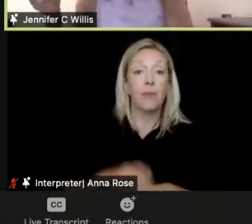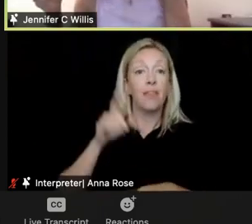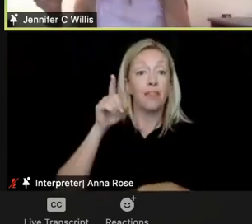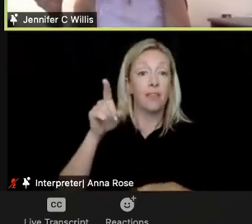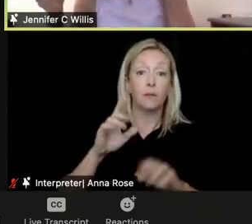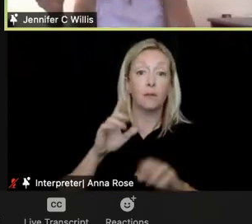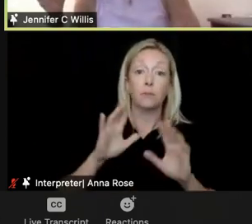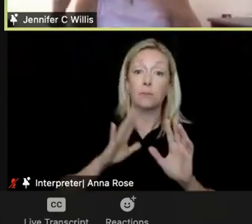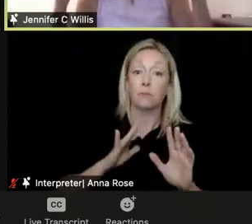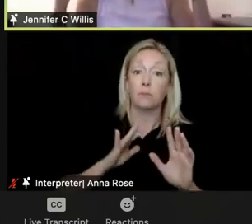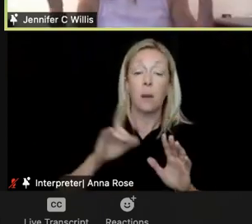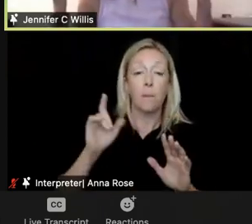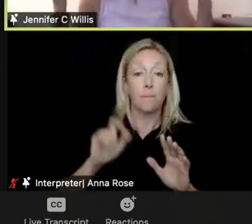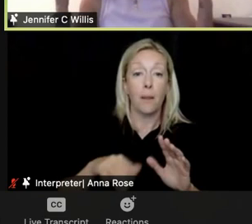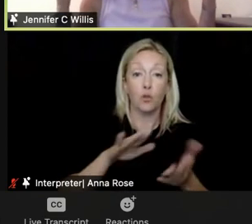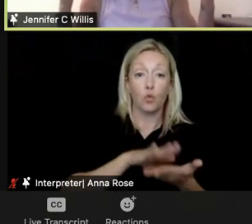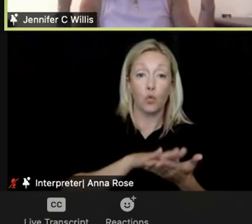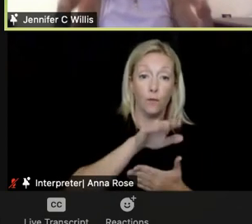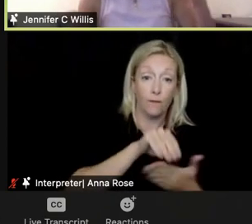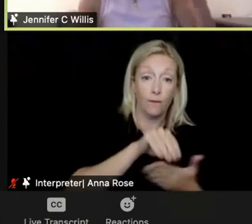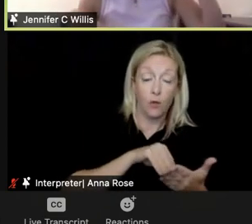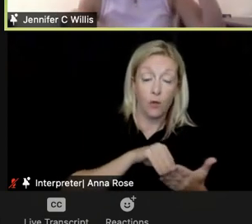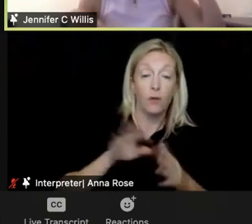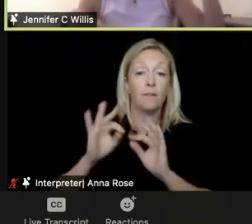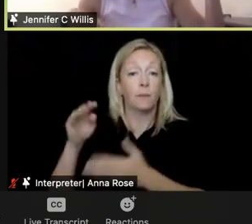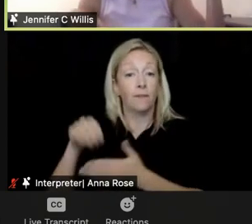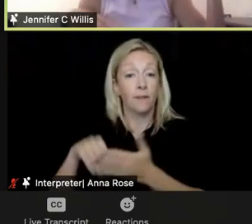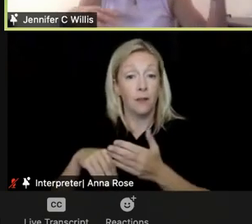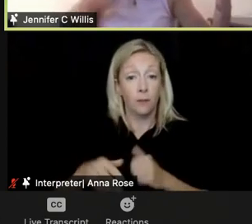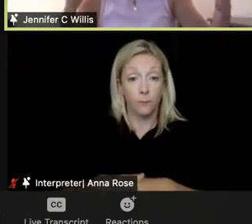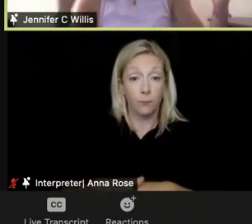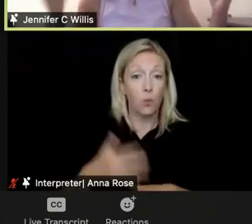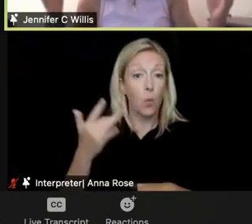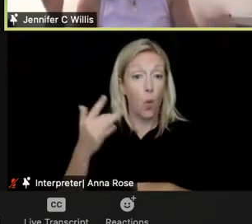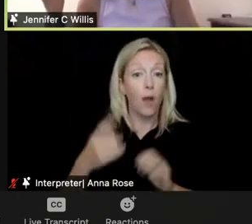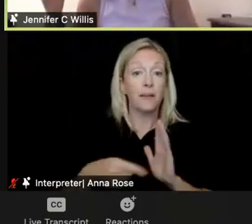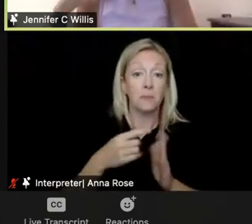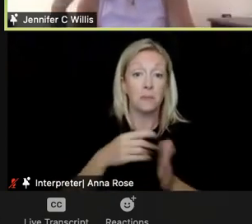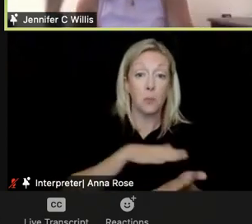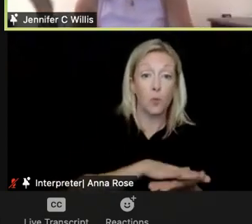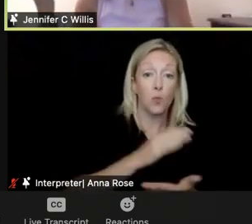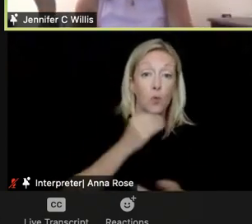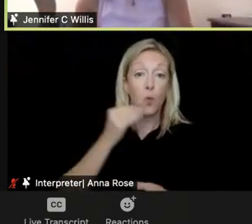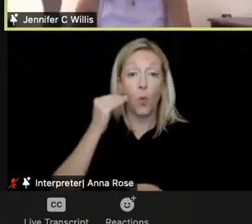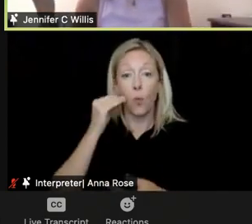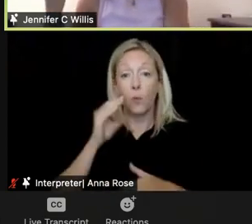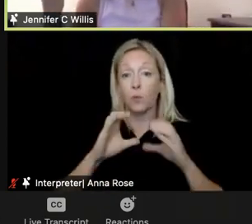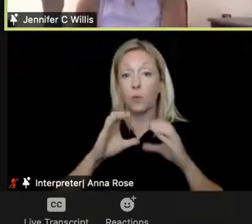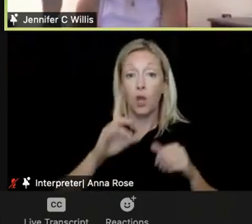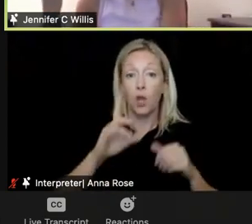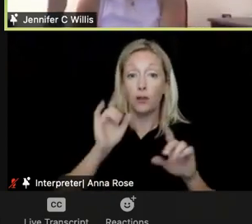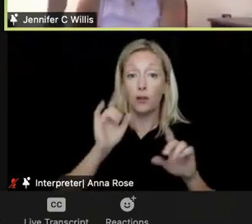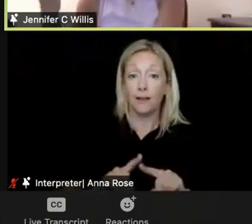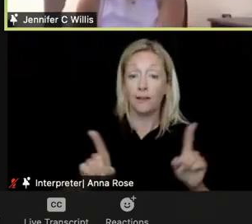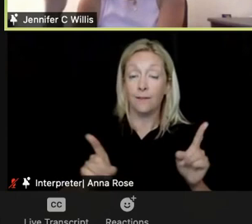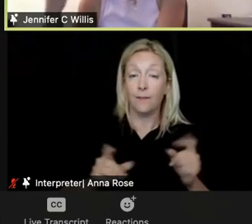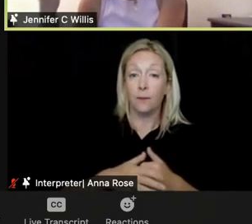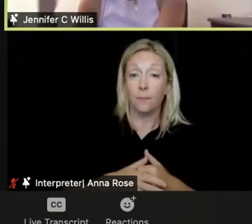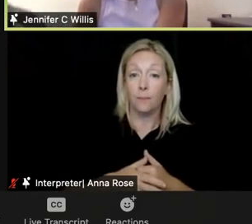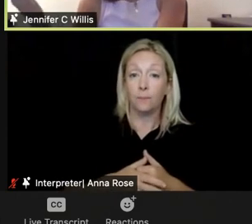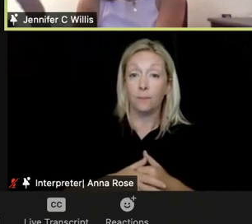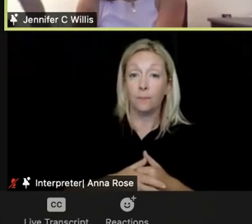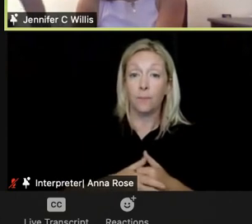school system if the child's in school, because sometimes you will see our students communicate differently at home and at school, and school will have a very limited